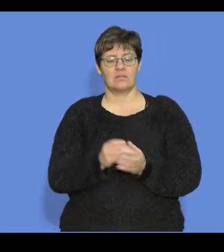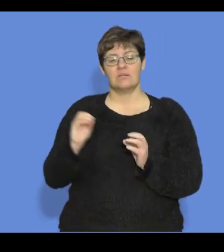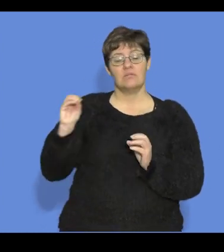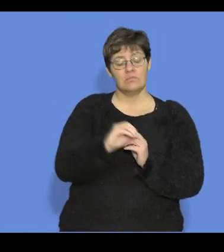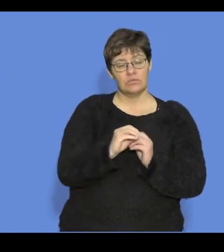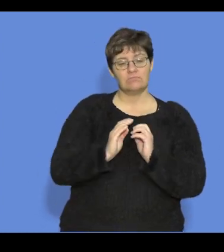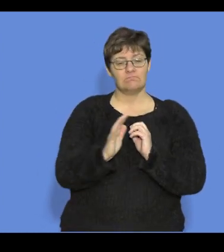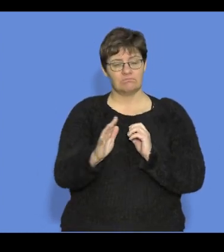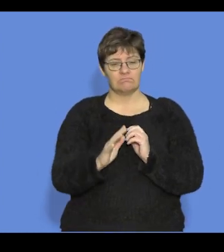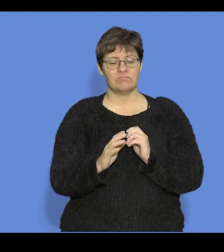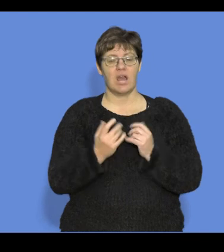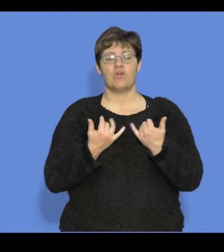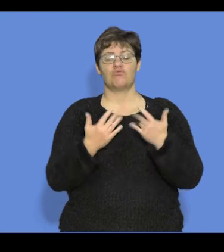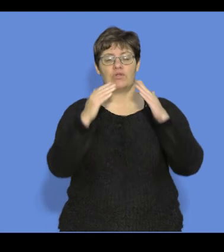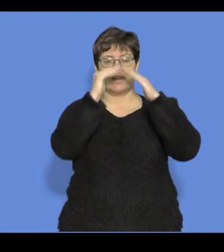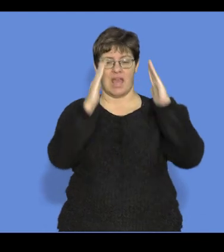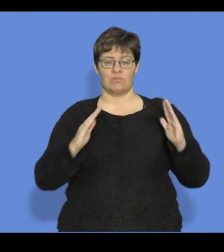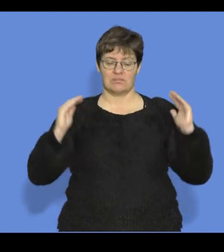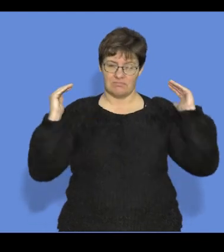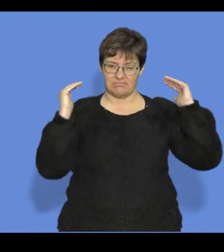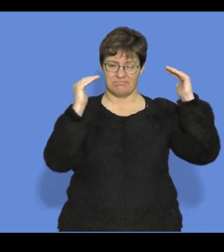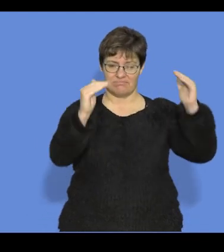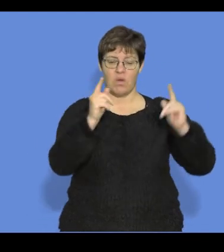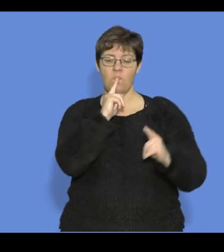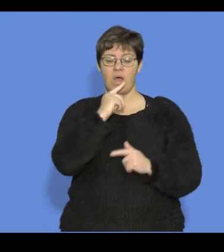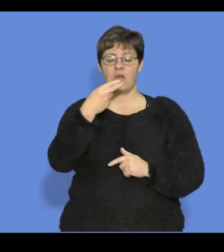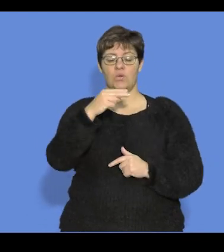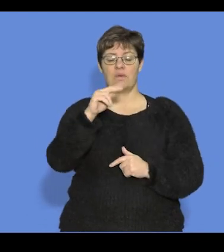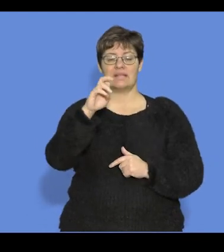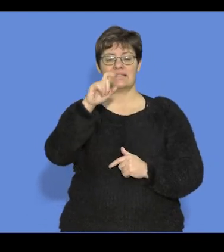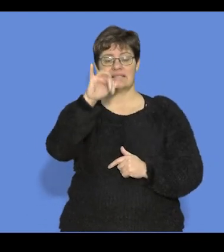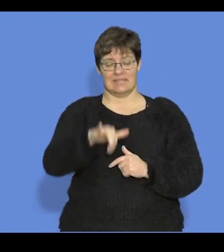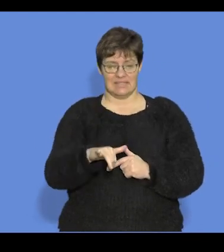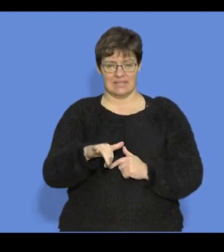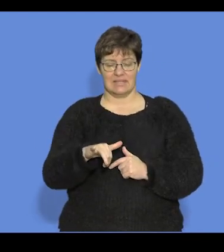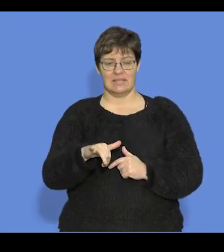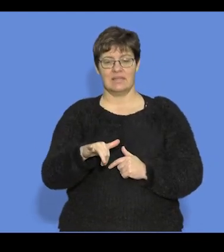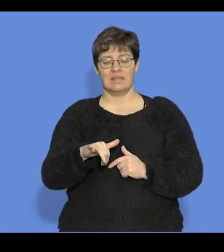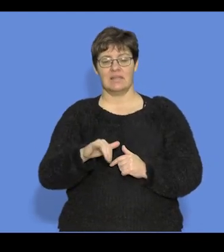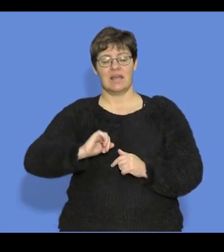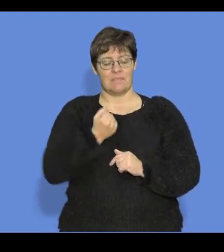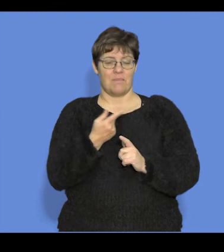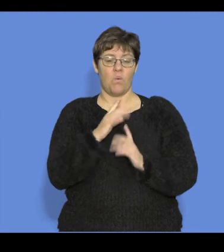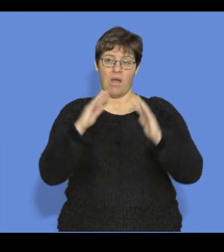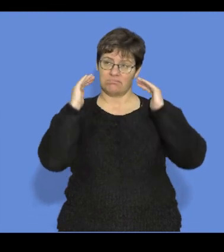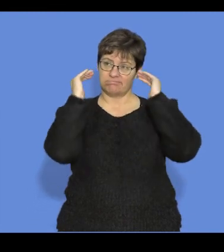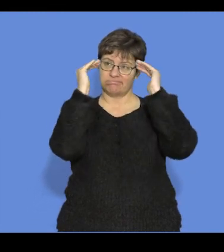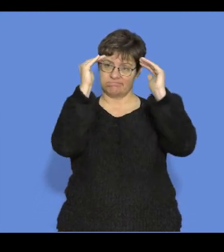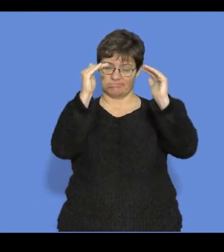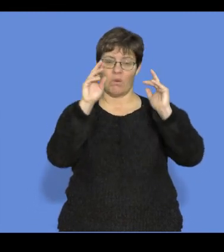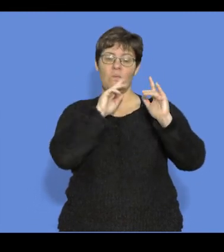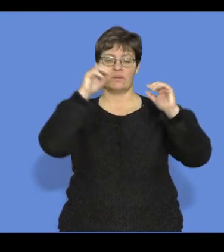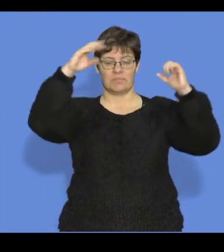plants in a greenhouse because that would keep the water that's being transpired, it would be kept in the greenhouse, it would increase